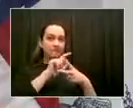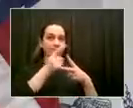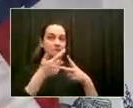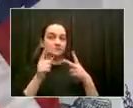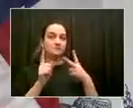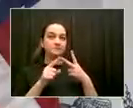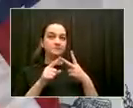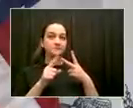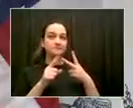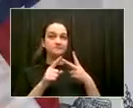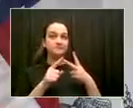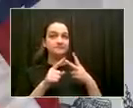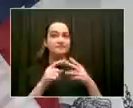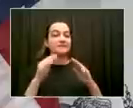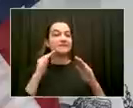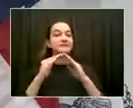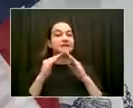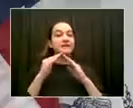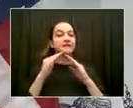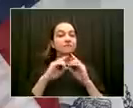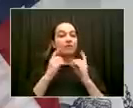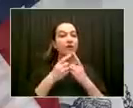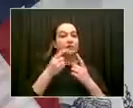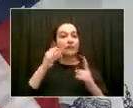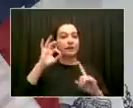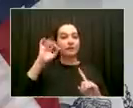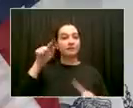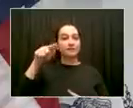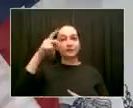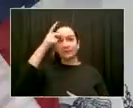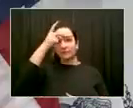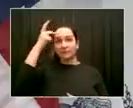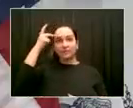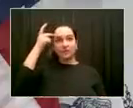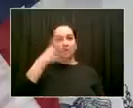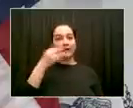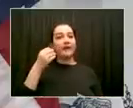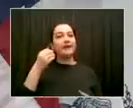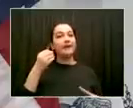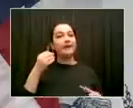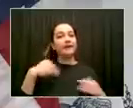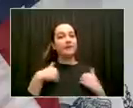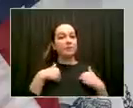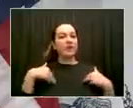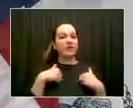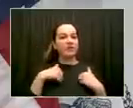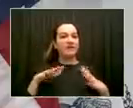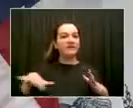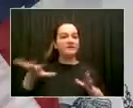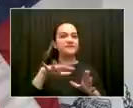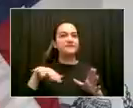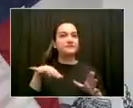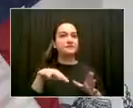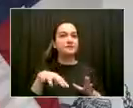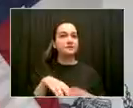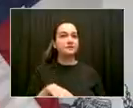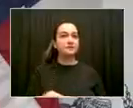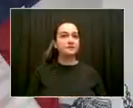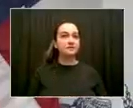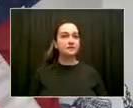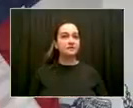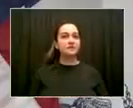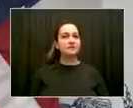Deer Impacts on Staten Island with the 4 years of data from the deer vasectomy program. It says there's been a sizable decrease